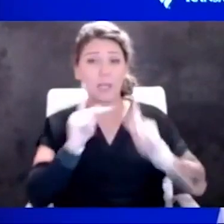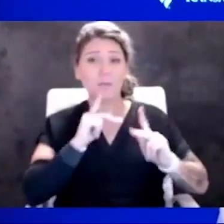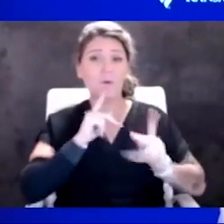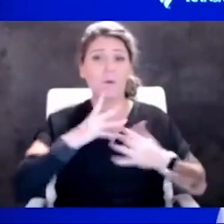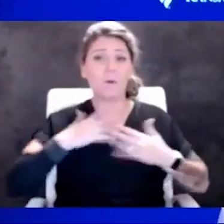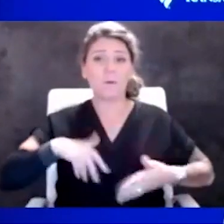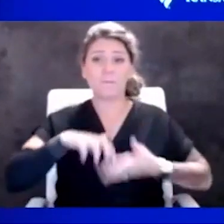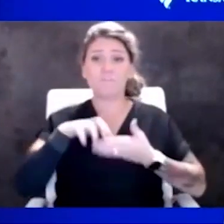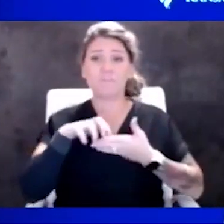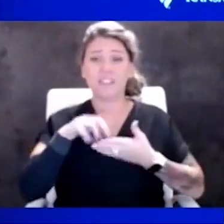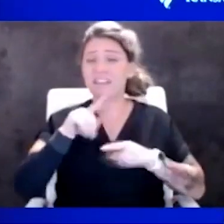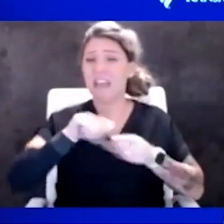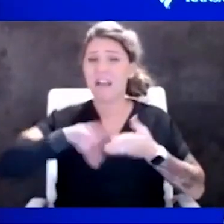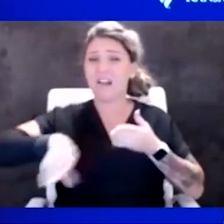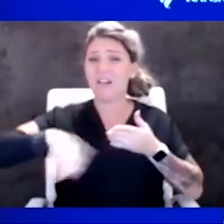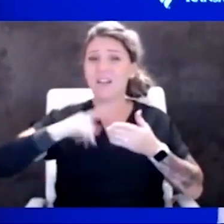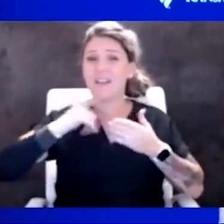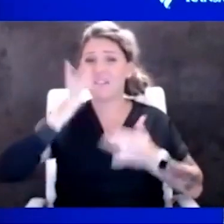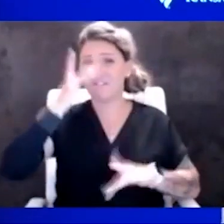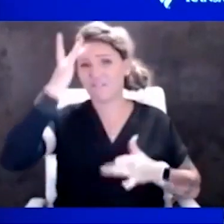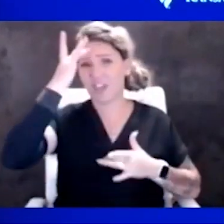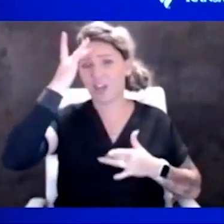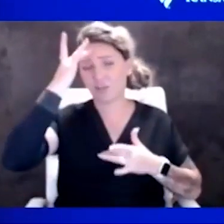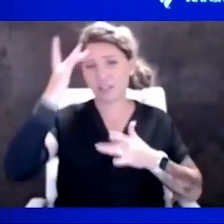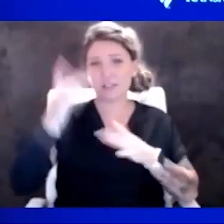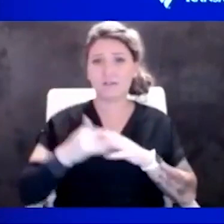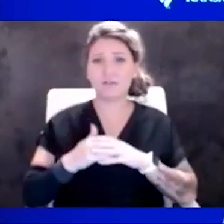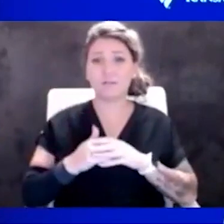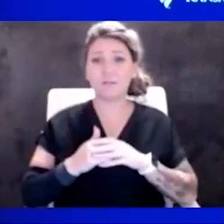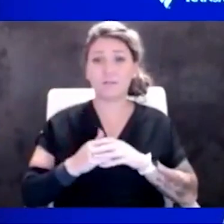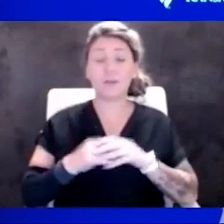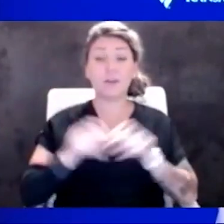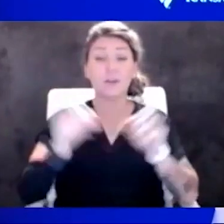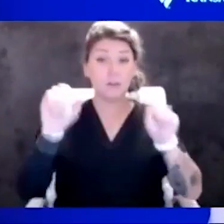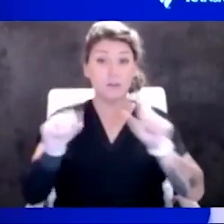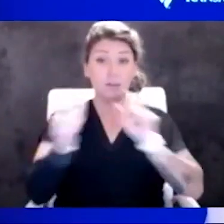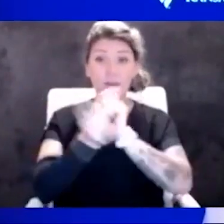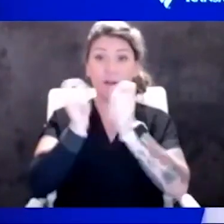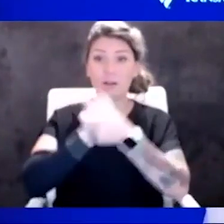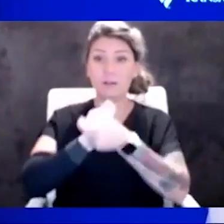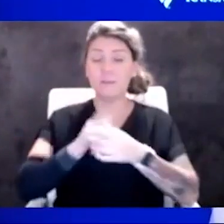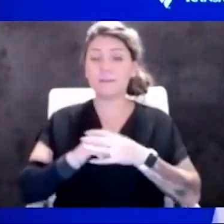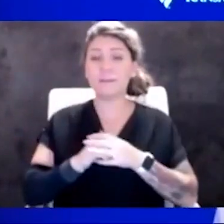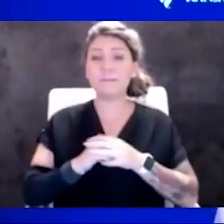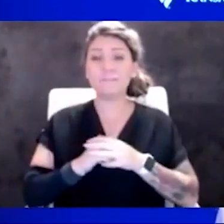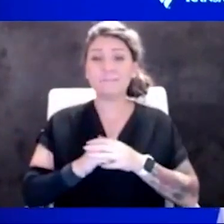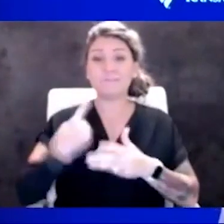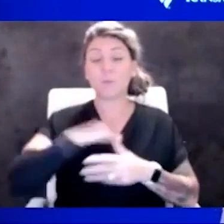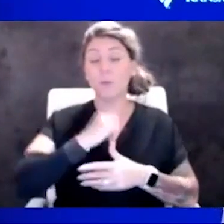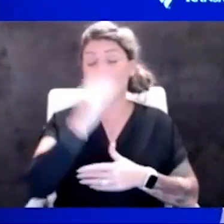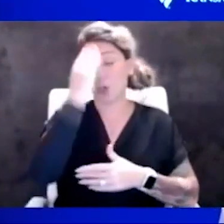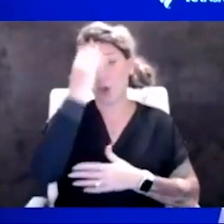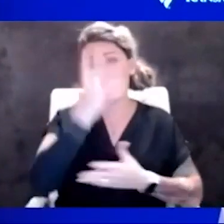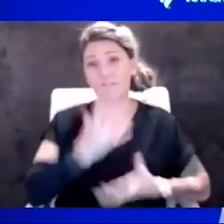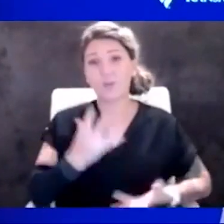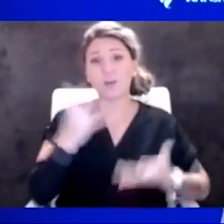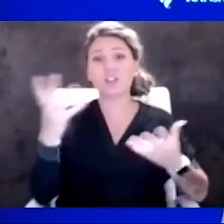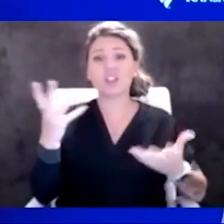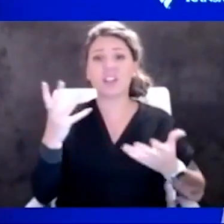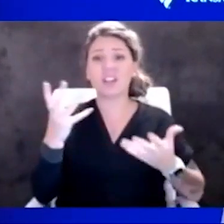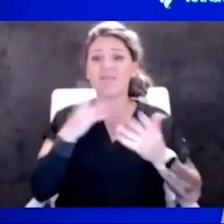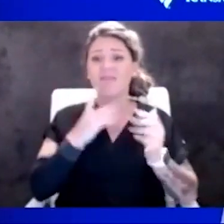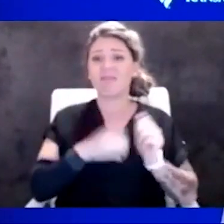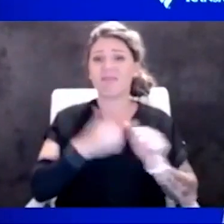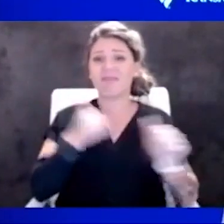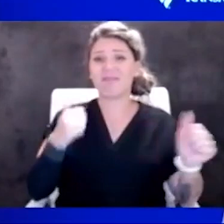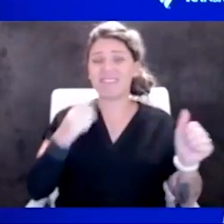the virus for one reason or another, it certainly could change. We know that unfortunately there is a lack and a deficiency